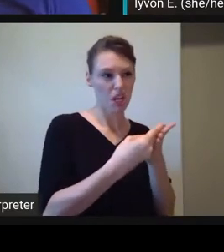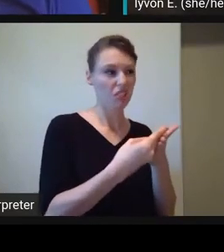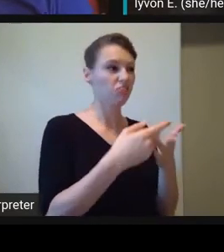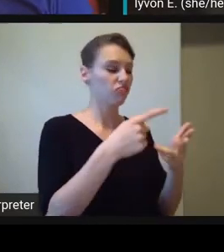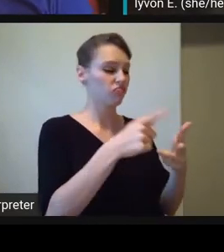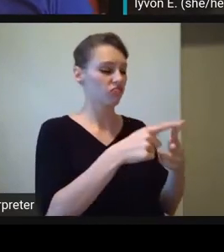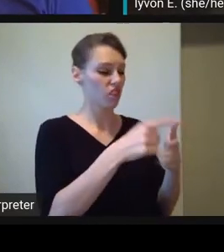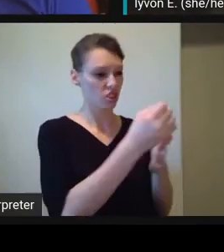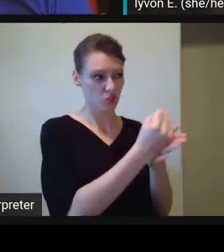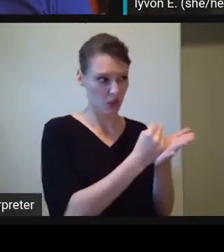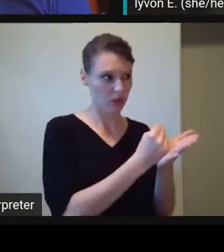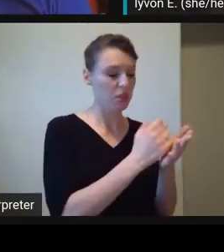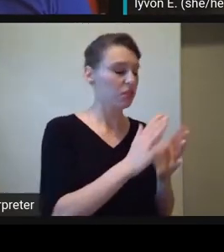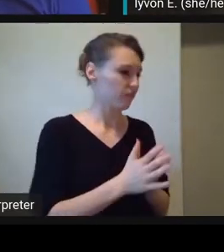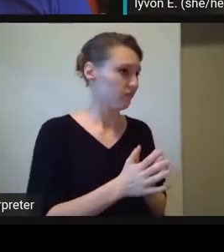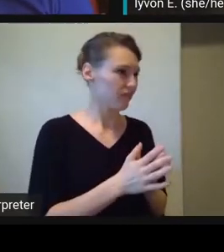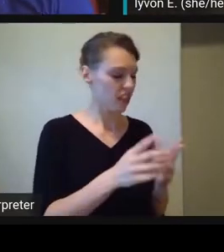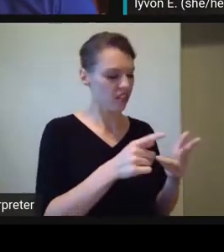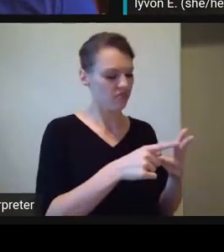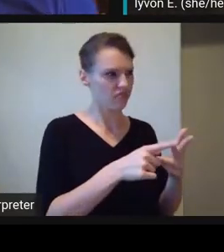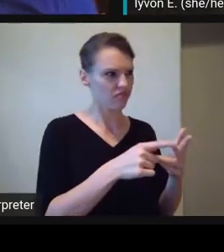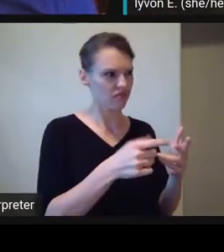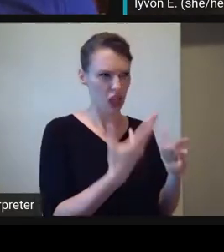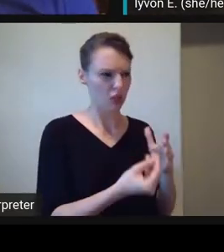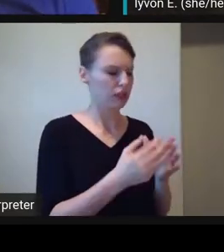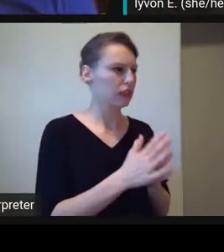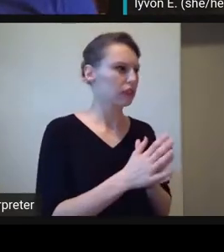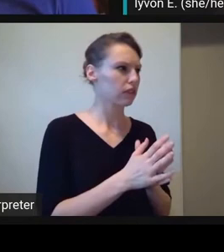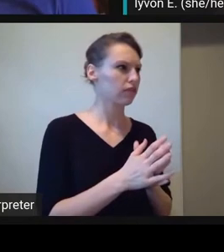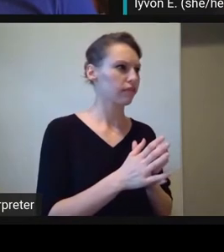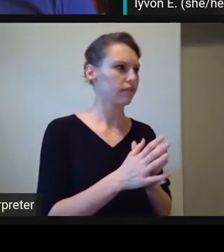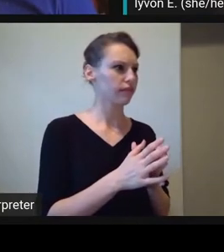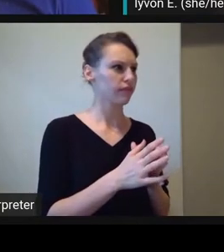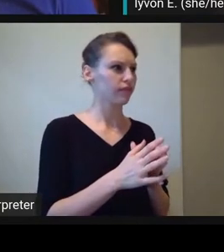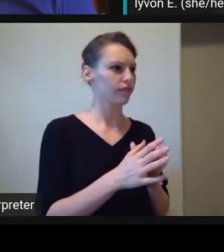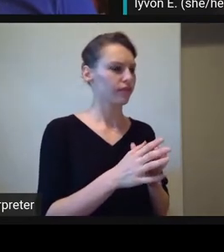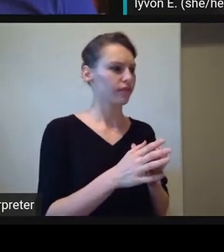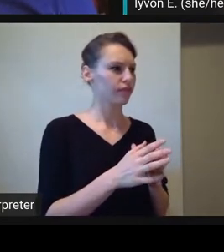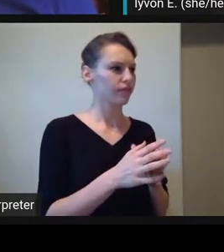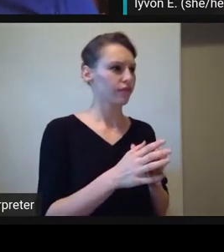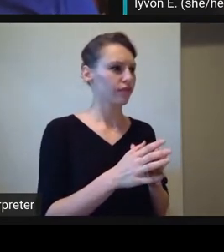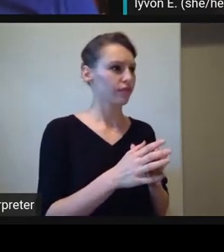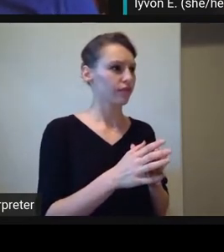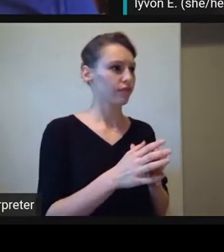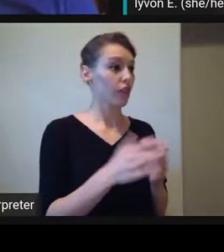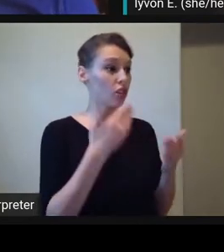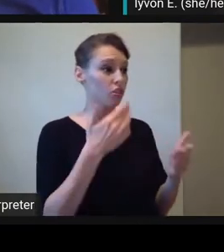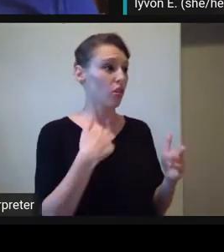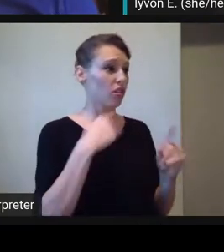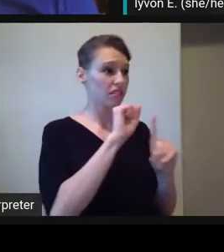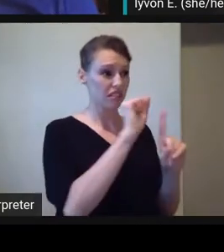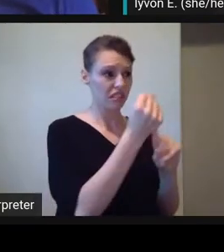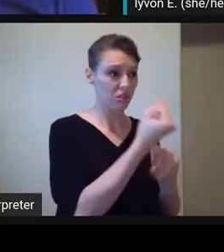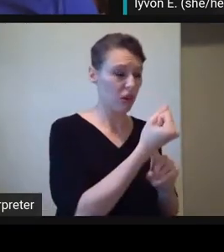And that's the thing, is that you know, fortunately, I don't think I've ever been in a situation where, you know, I had, you know, a lot of money and a